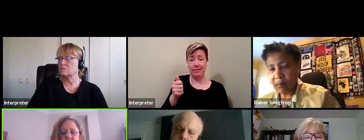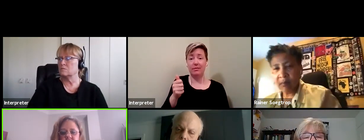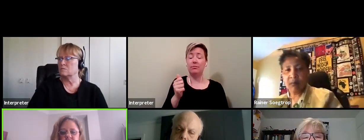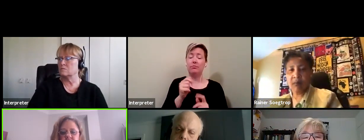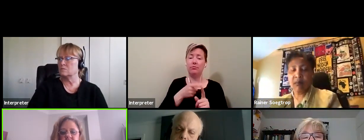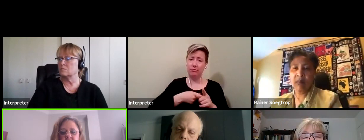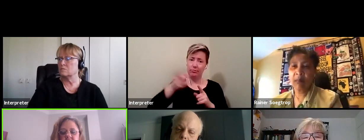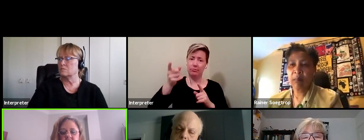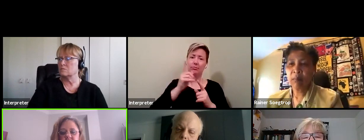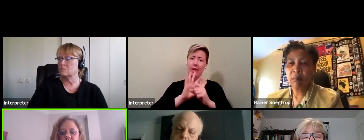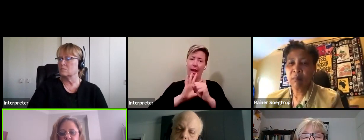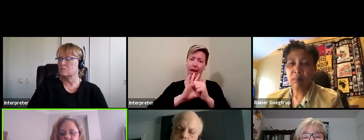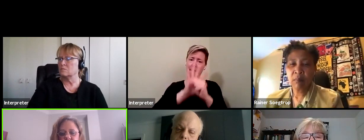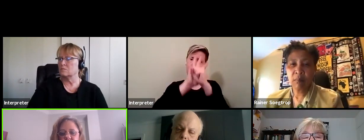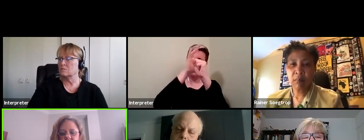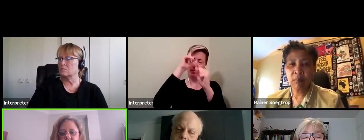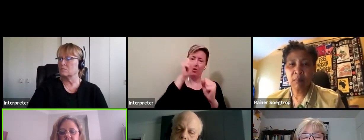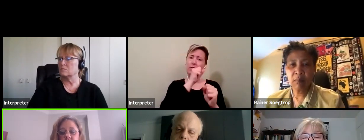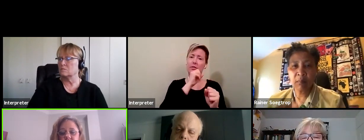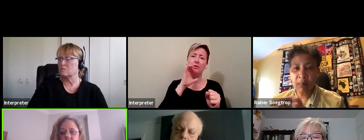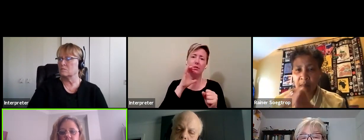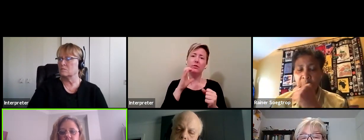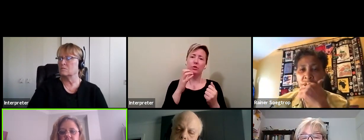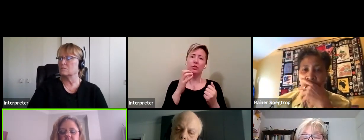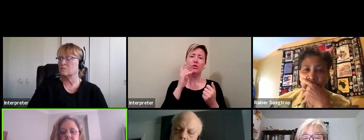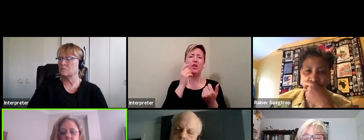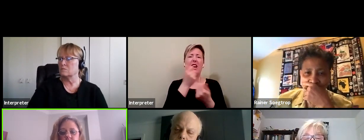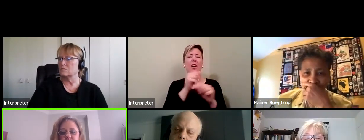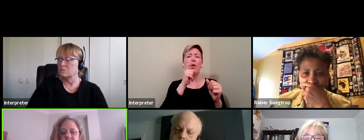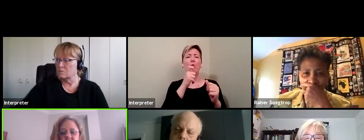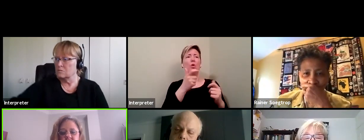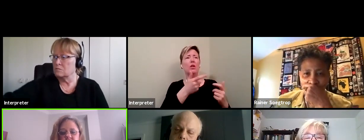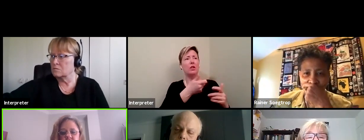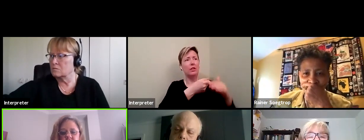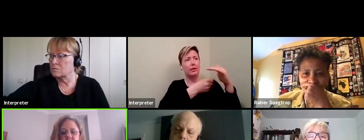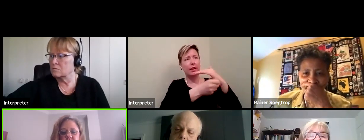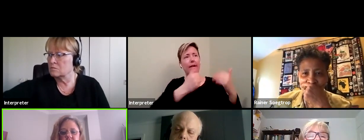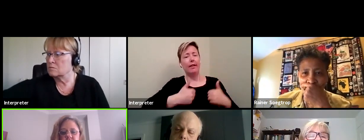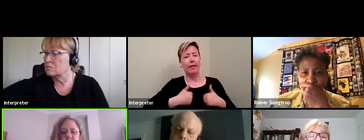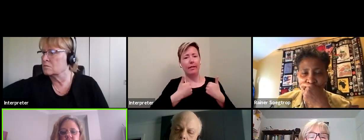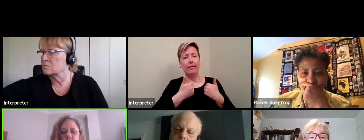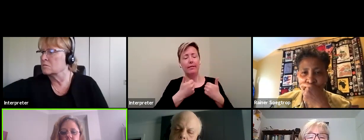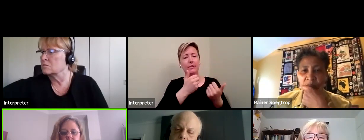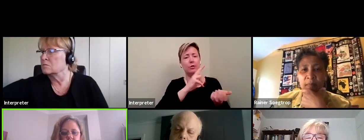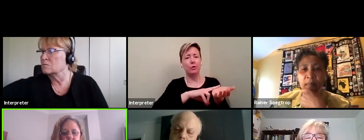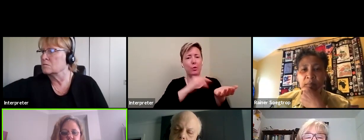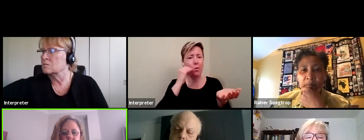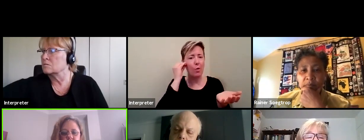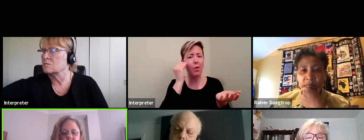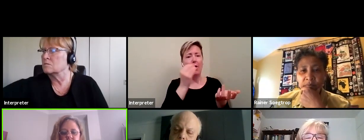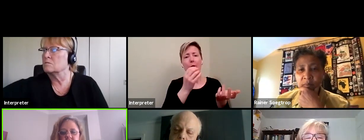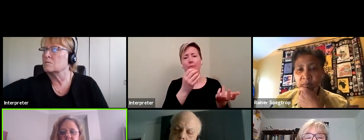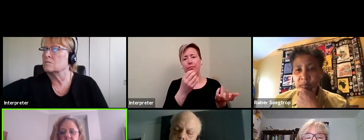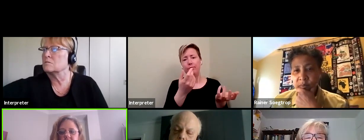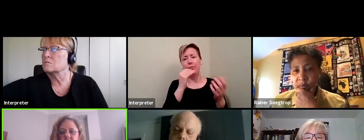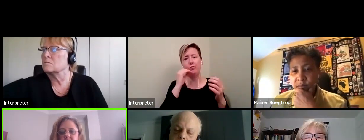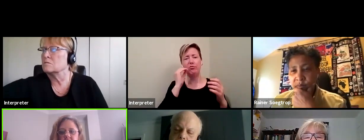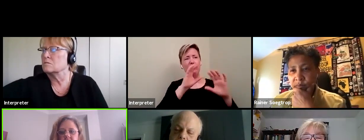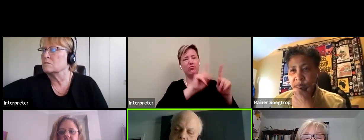advocacy for seniors in institutional settings like nursing homes and homes for the aged. So welcome to